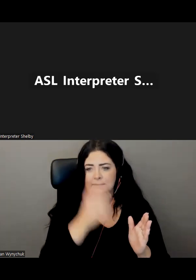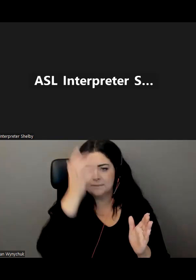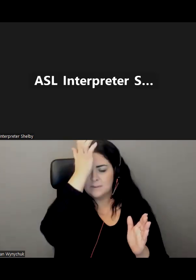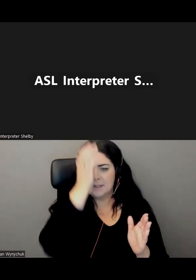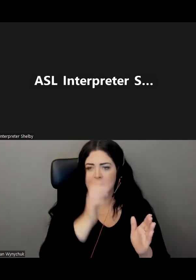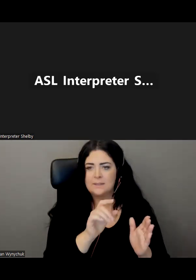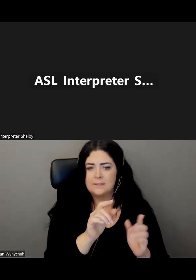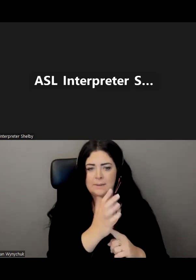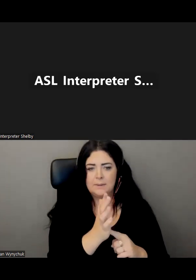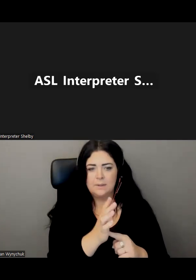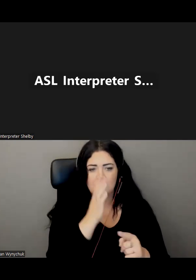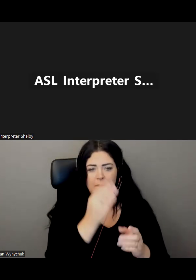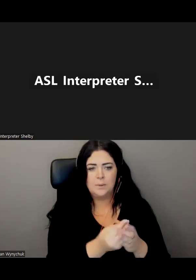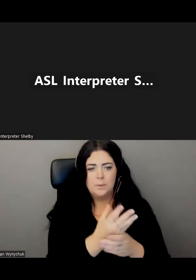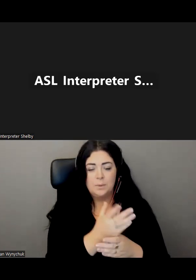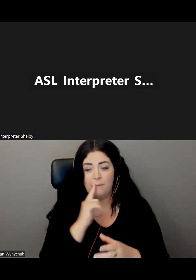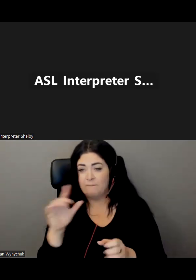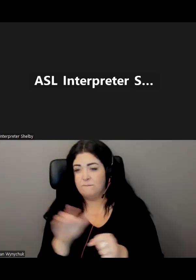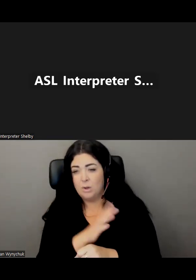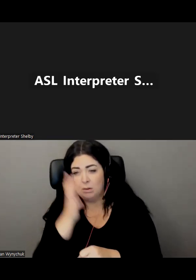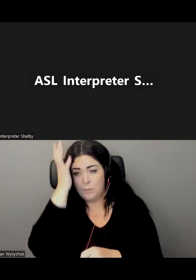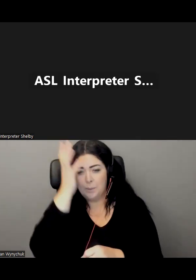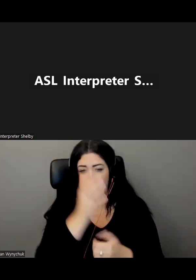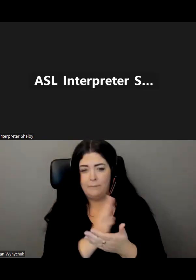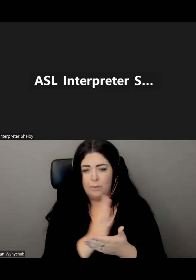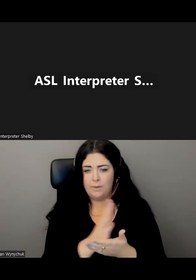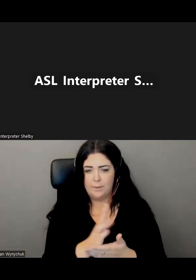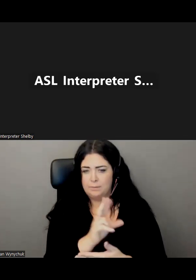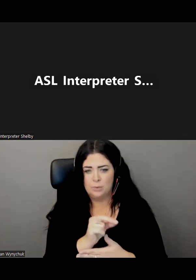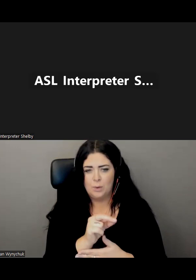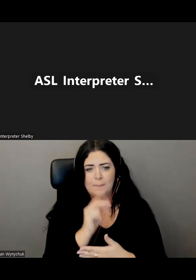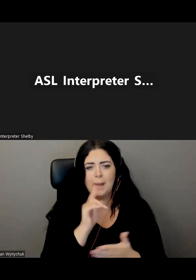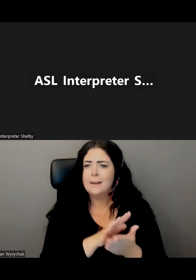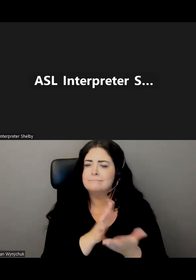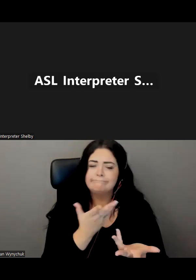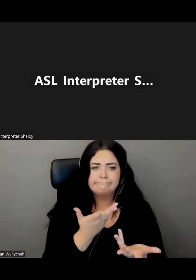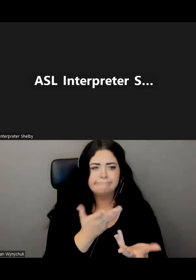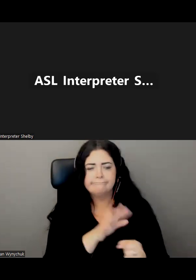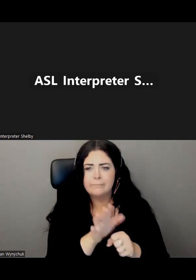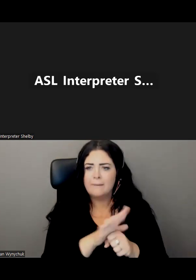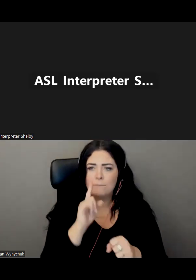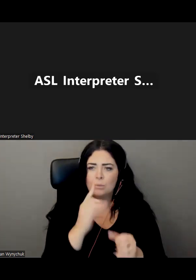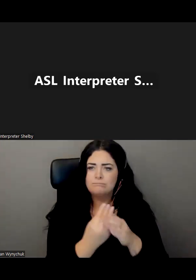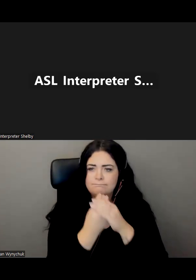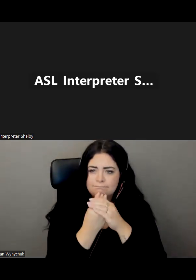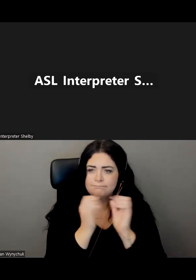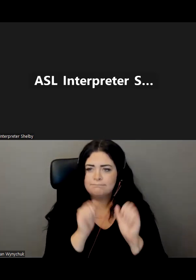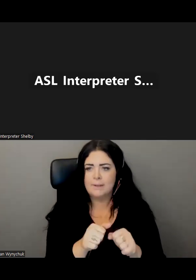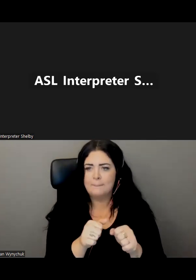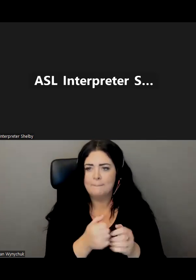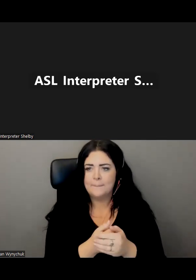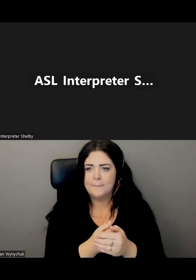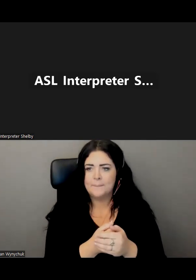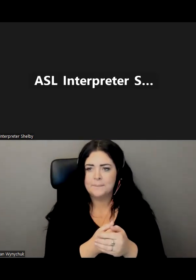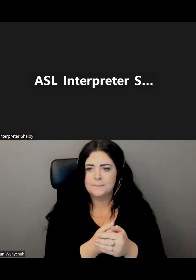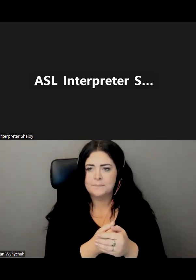won't get a full head of lettuce in the 4 to 5 weeks, but you will get enough to like put on a sandwich, put like on